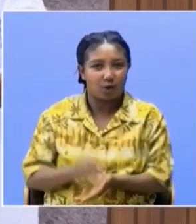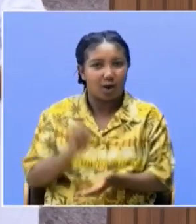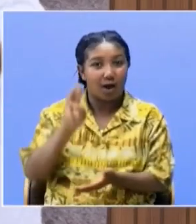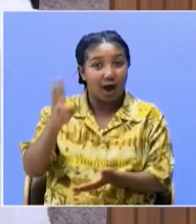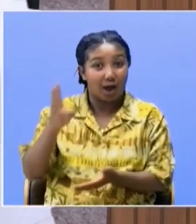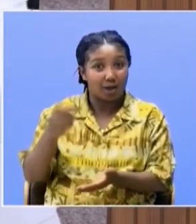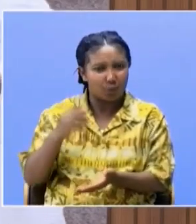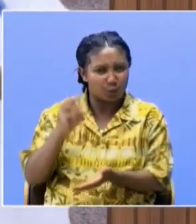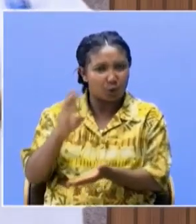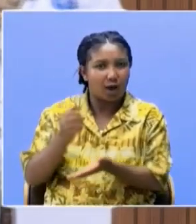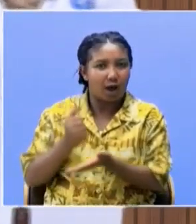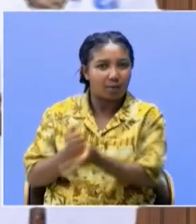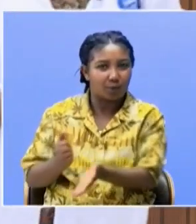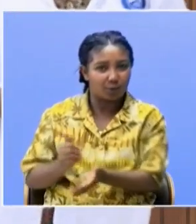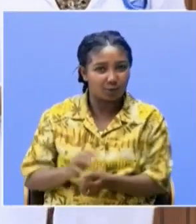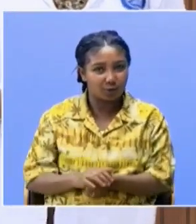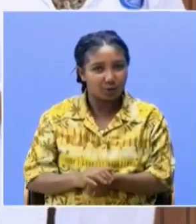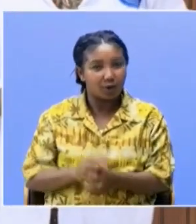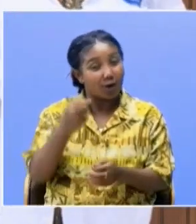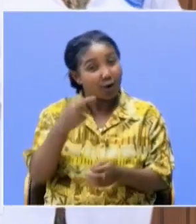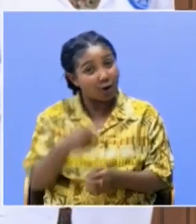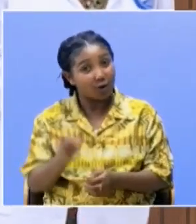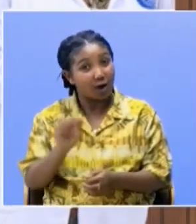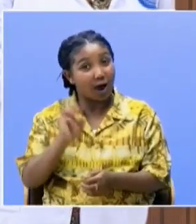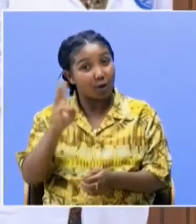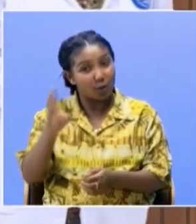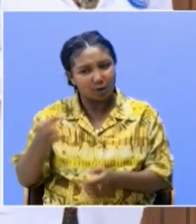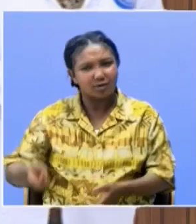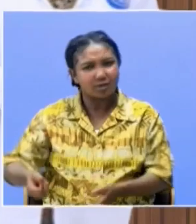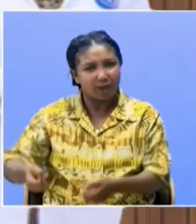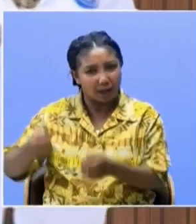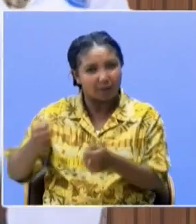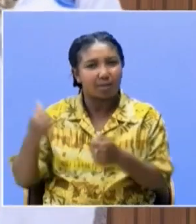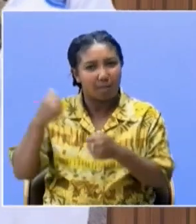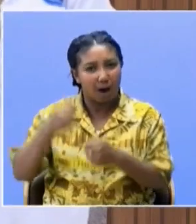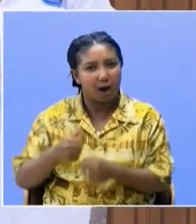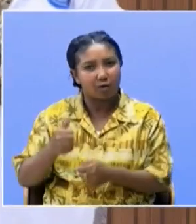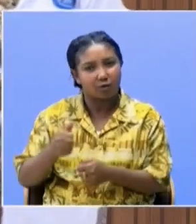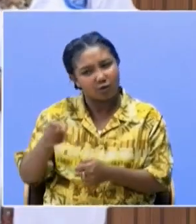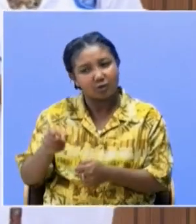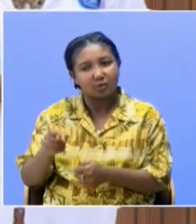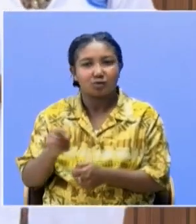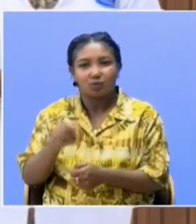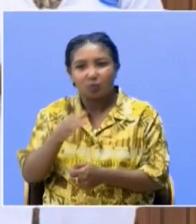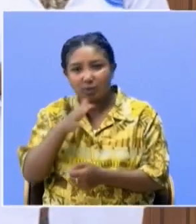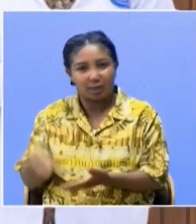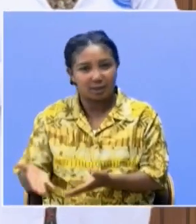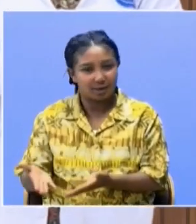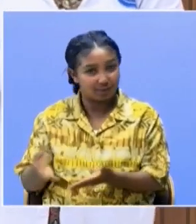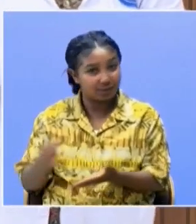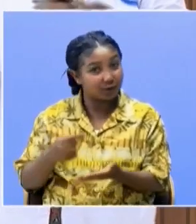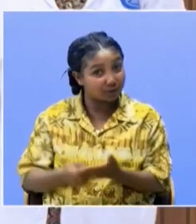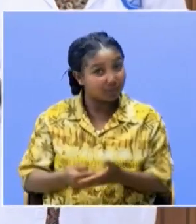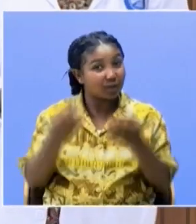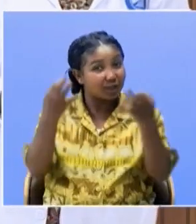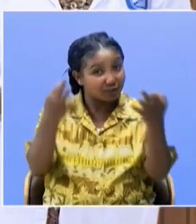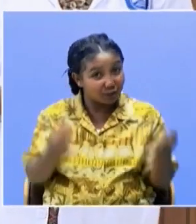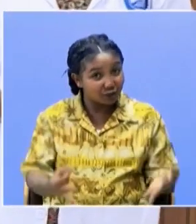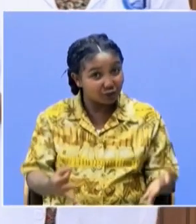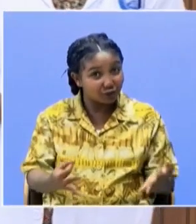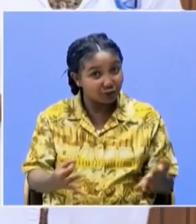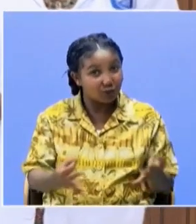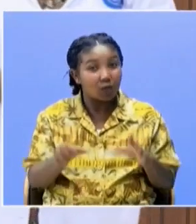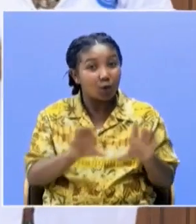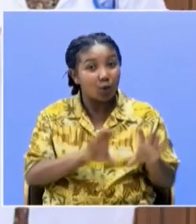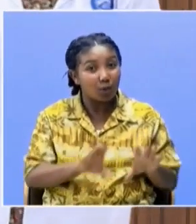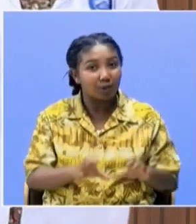will help you, yes? Or I will carry the bag for this woman. That is what? A decision that you